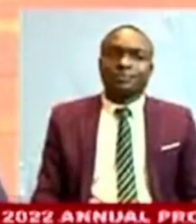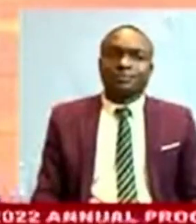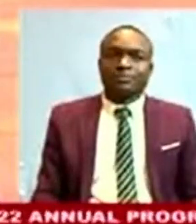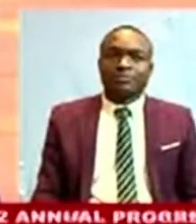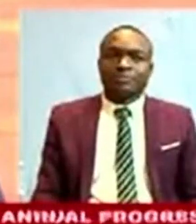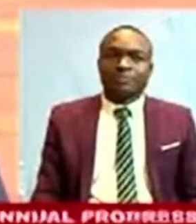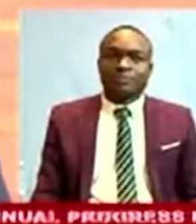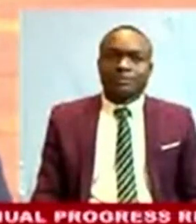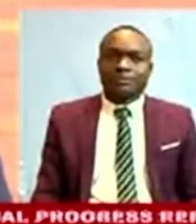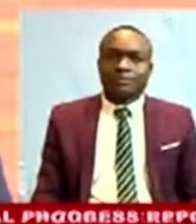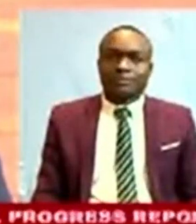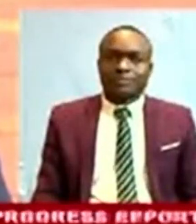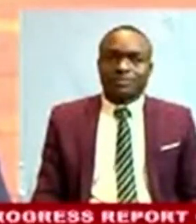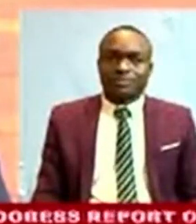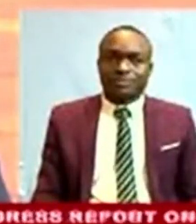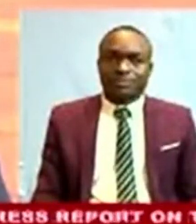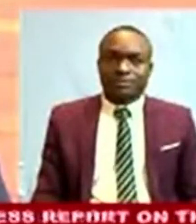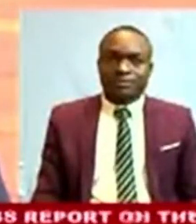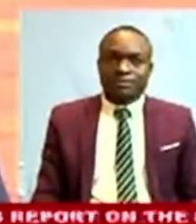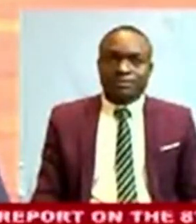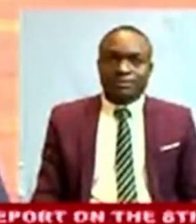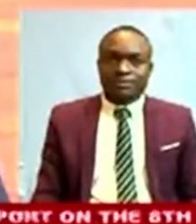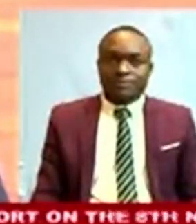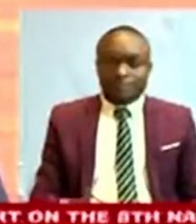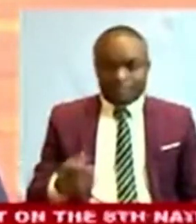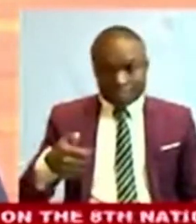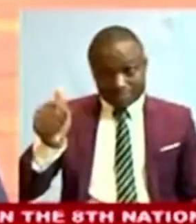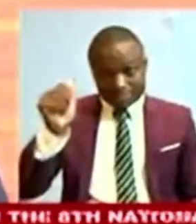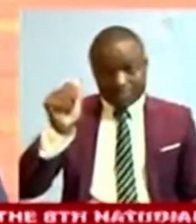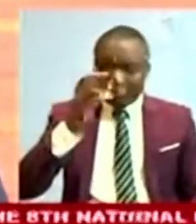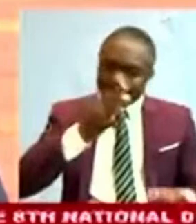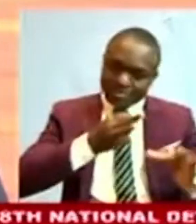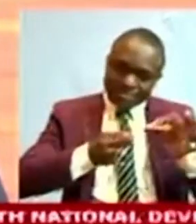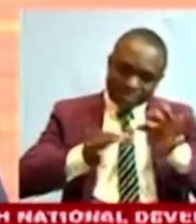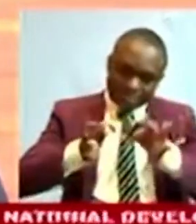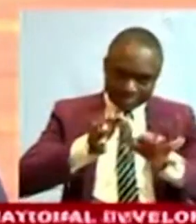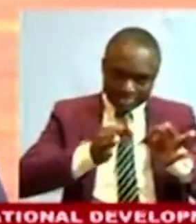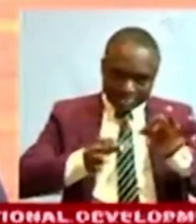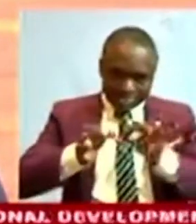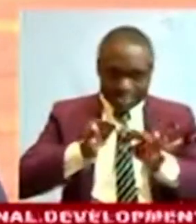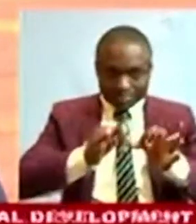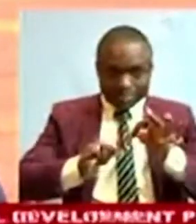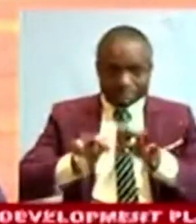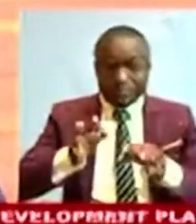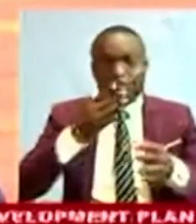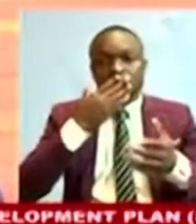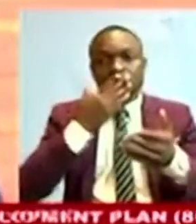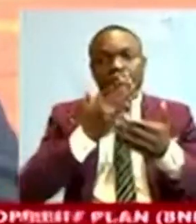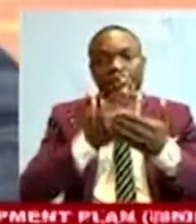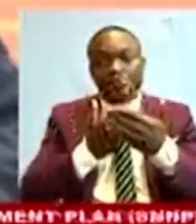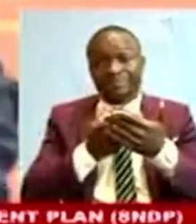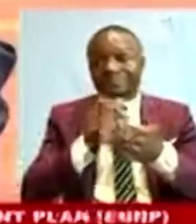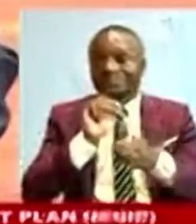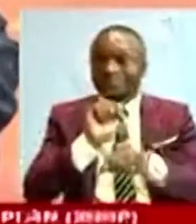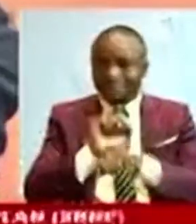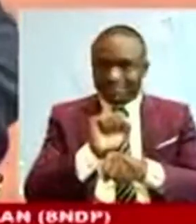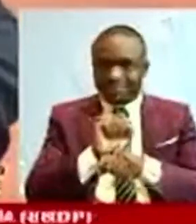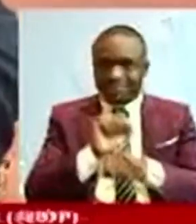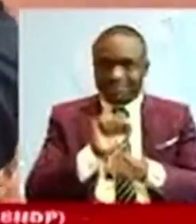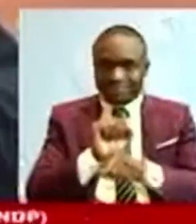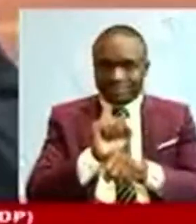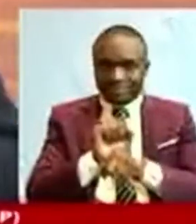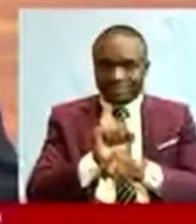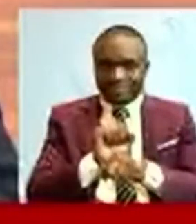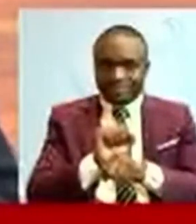which I can describe as more realistic than what is